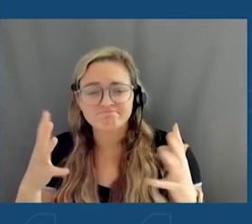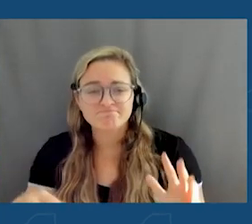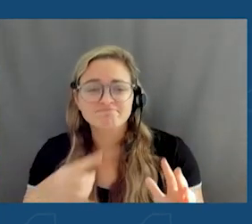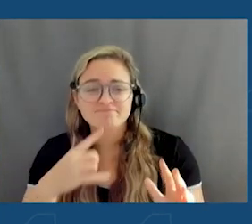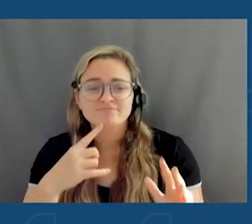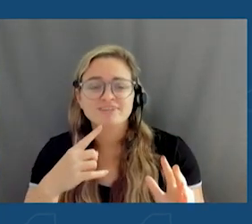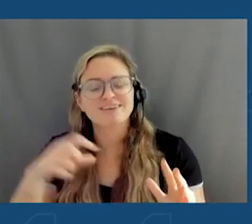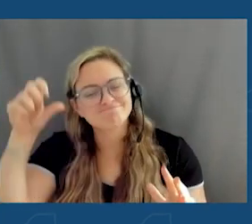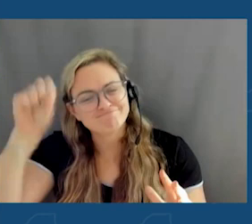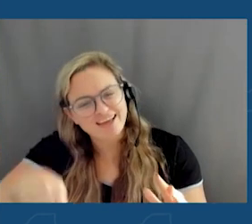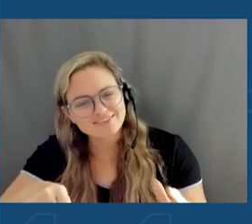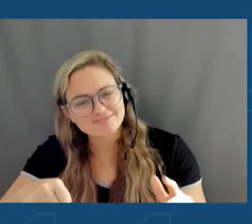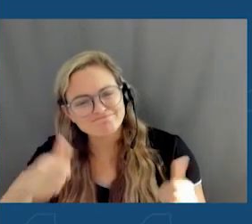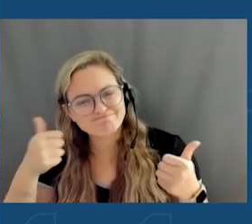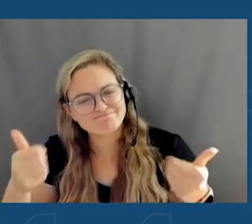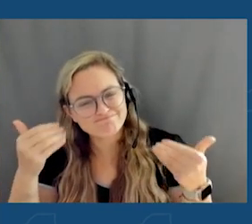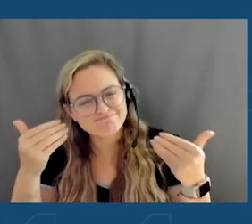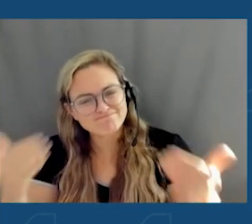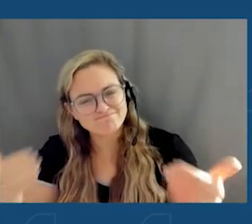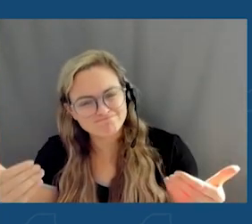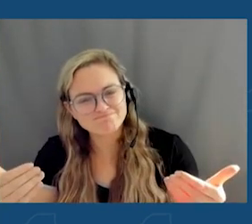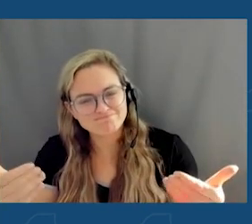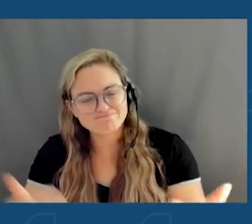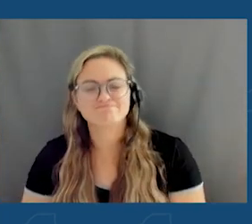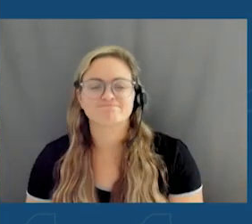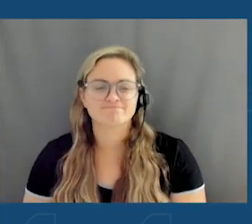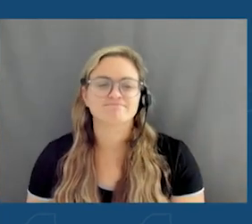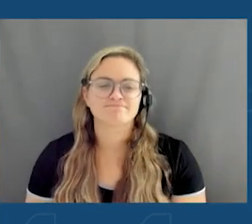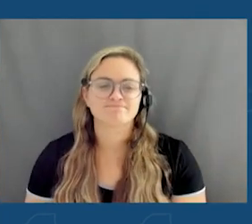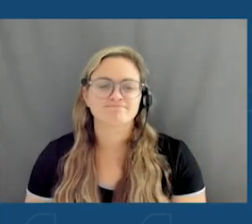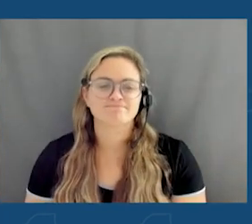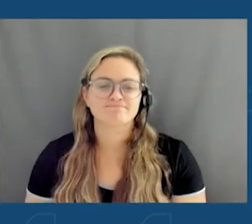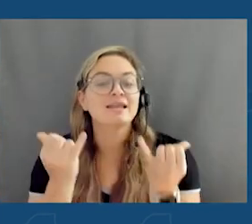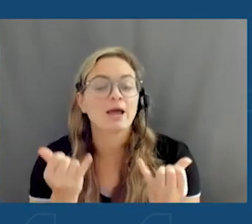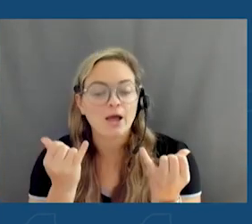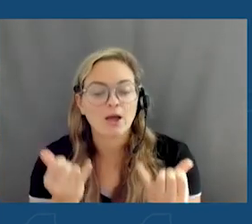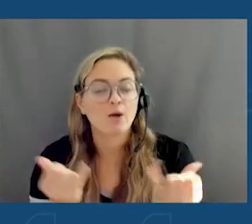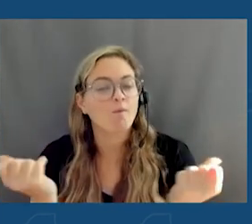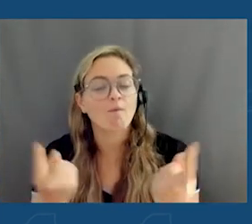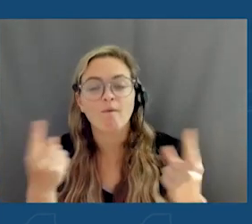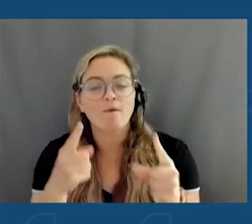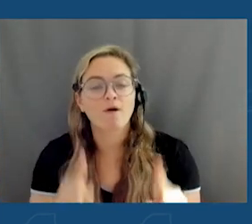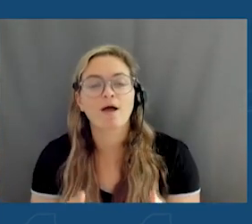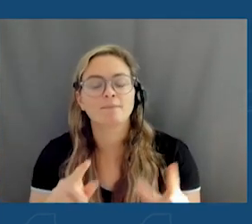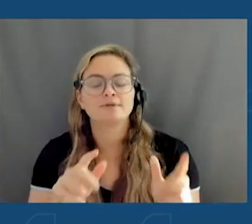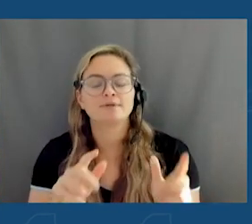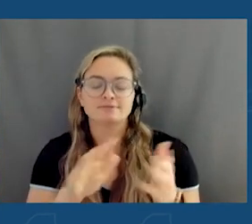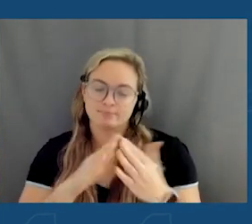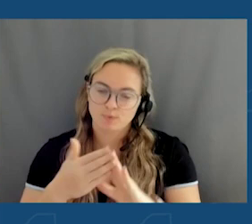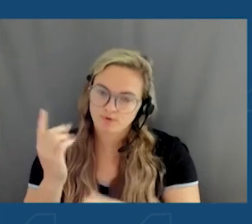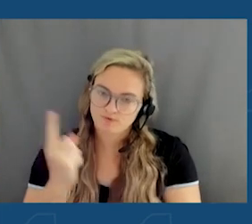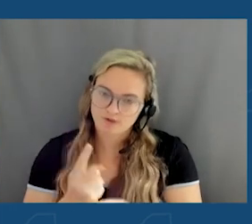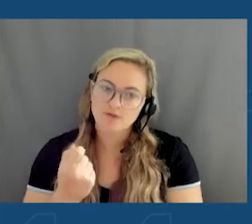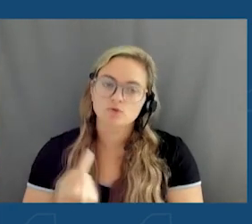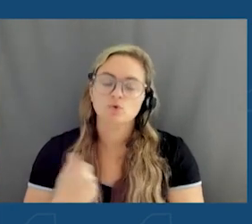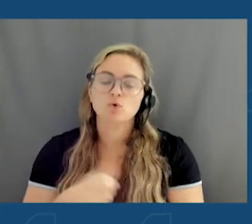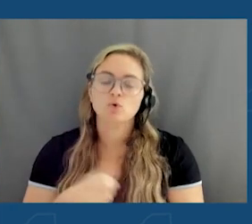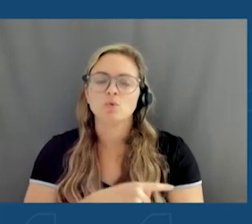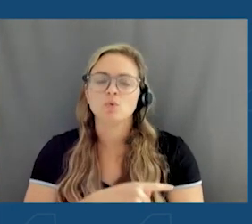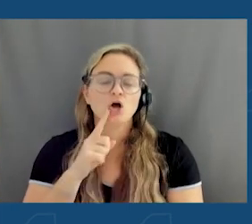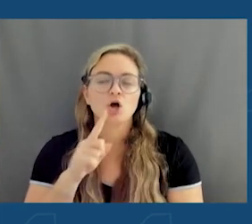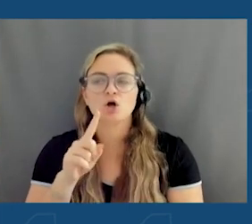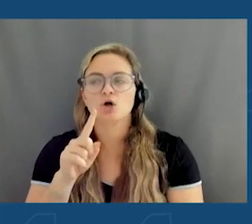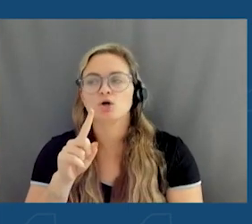sí, yes, presente. And now, all of this happens in community. And as I said, we are a civic